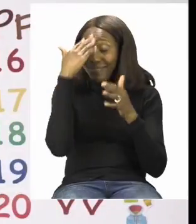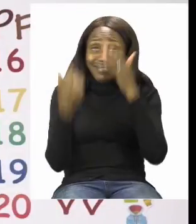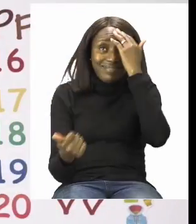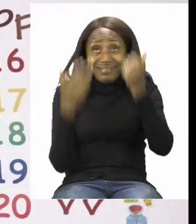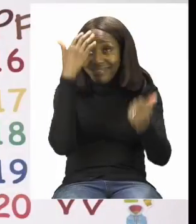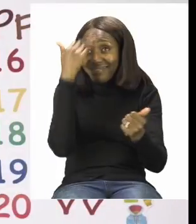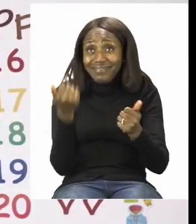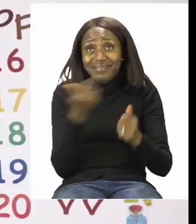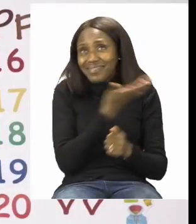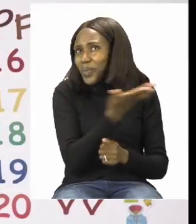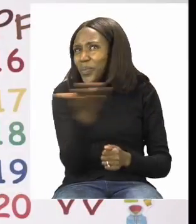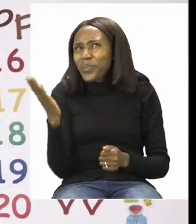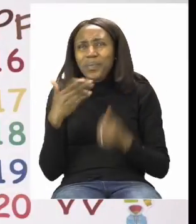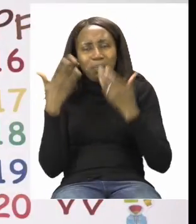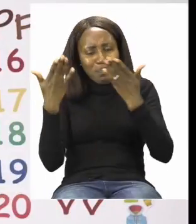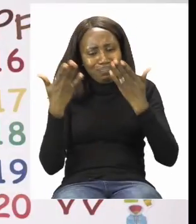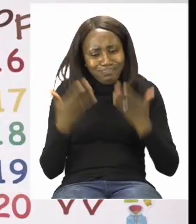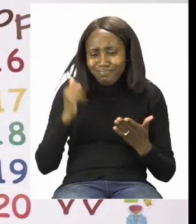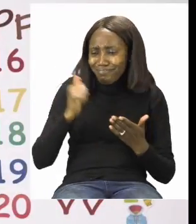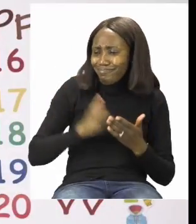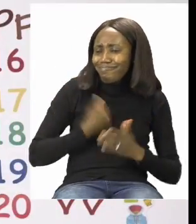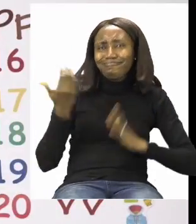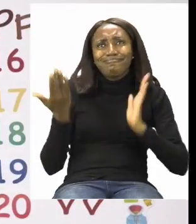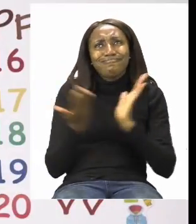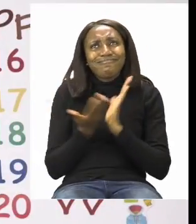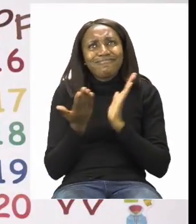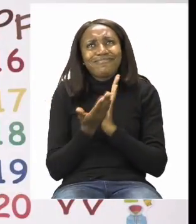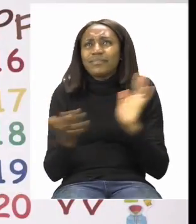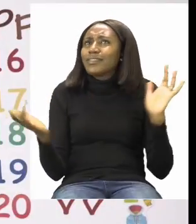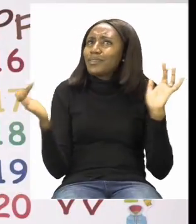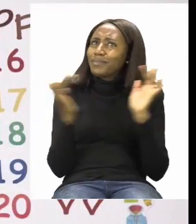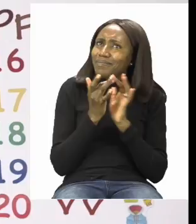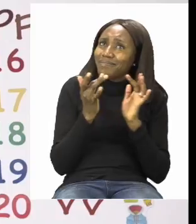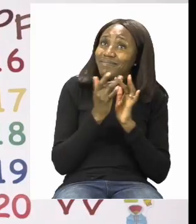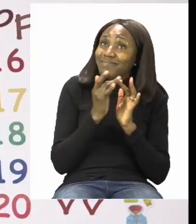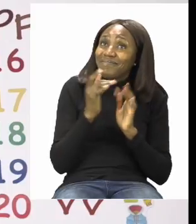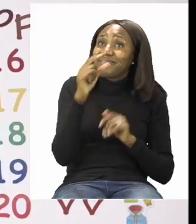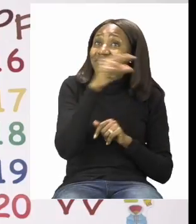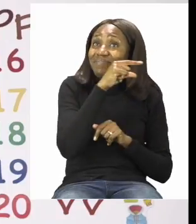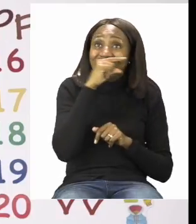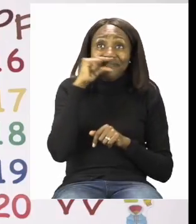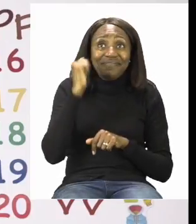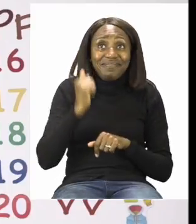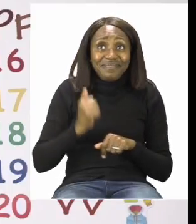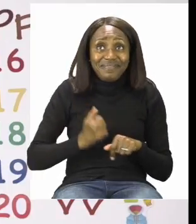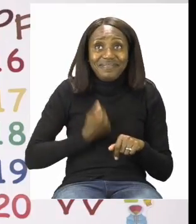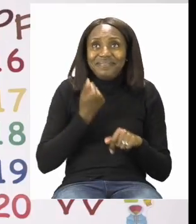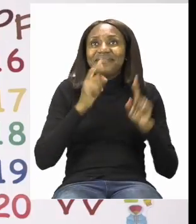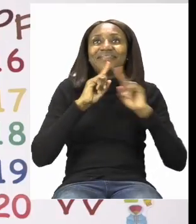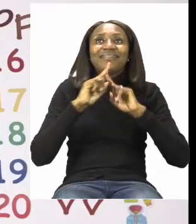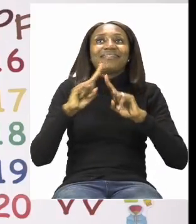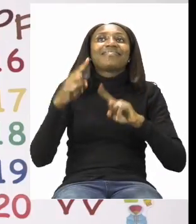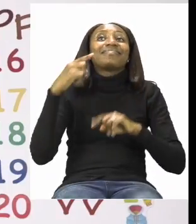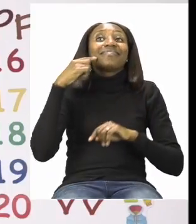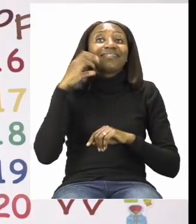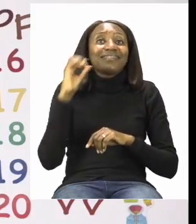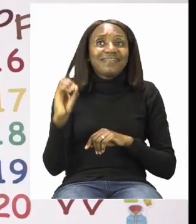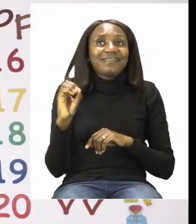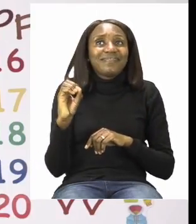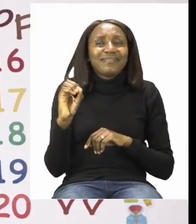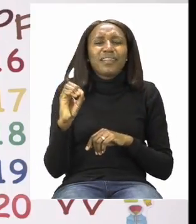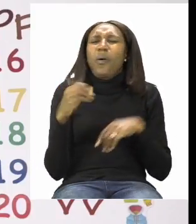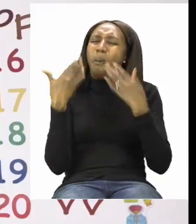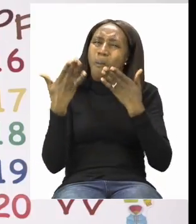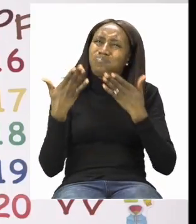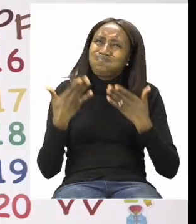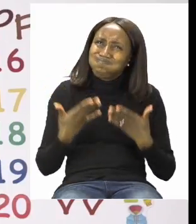Hello everyone and welcome to My Zone Online School. My name is Teacher Mutsa